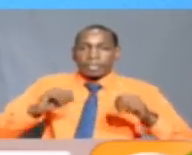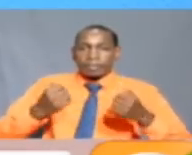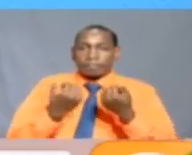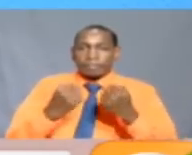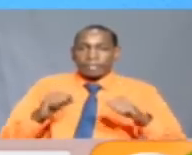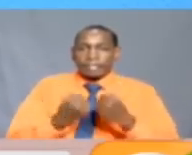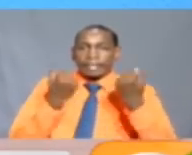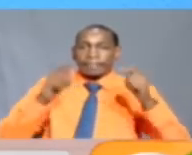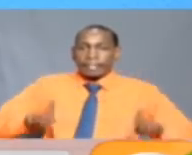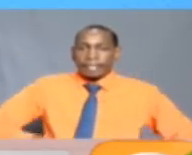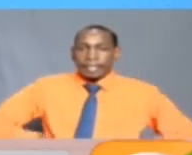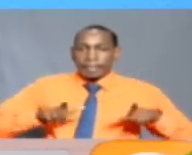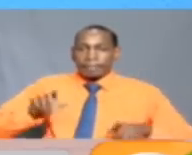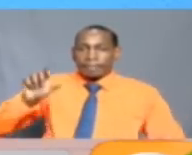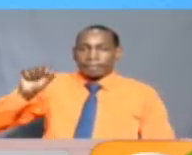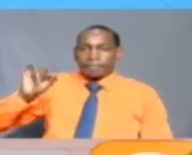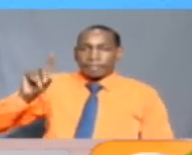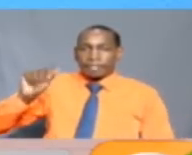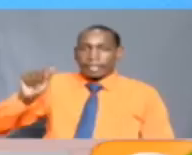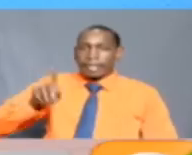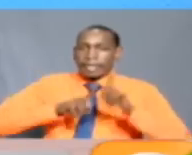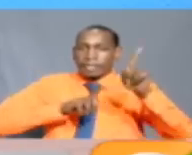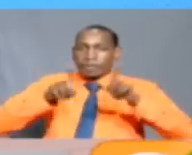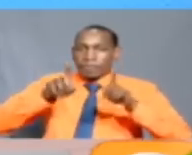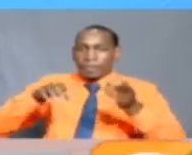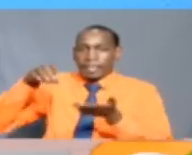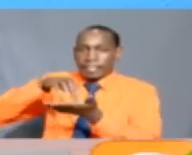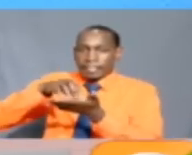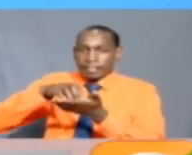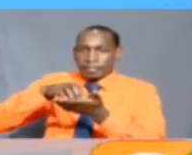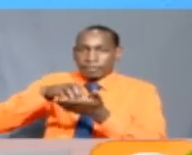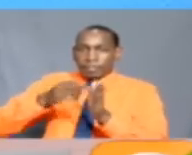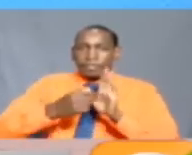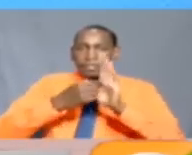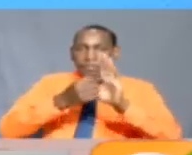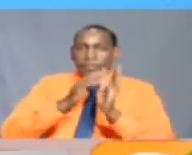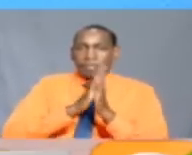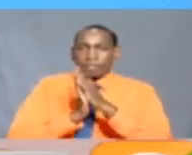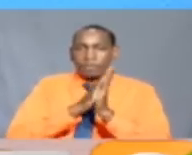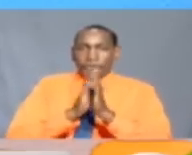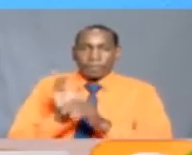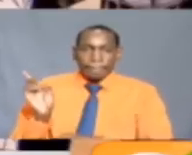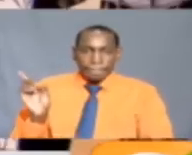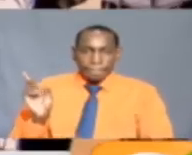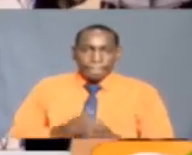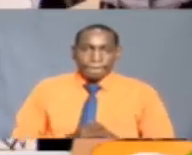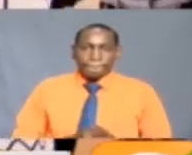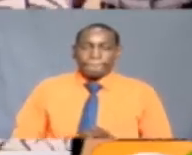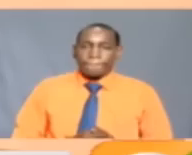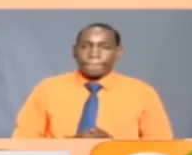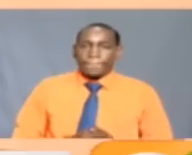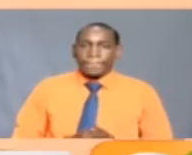lives. Saida Swale visited this station and brings us the story.